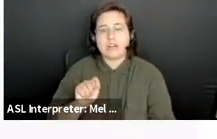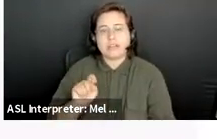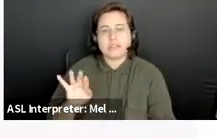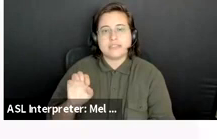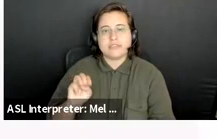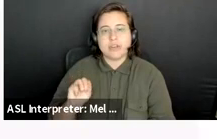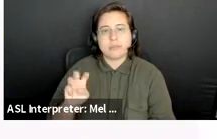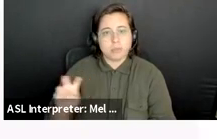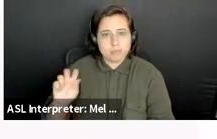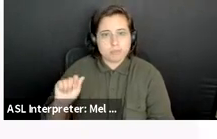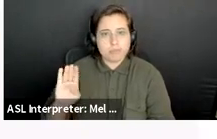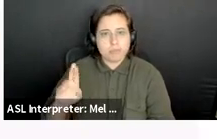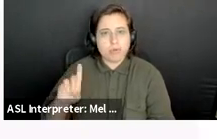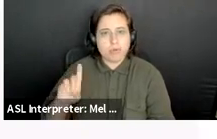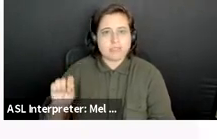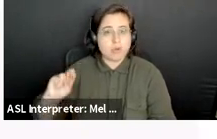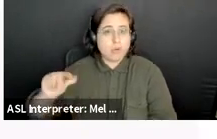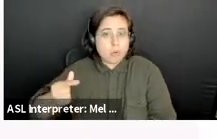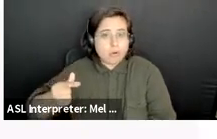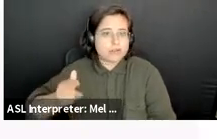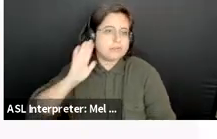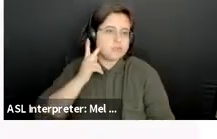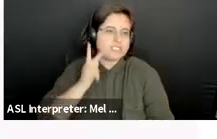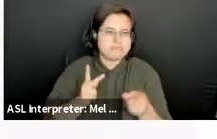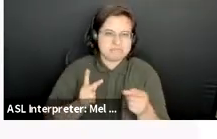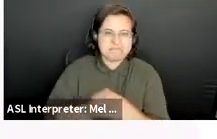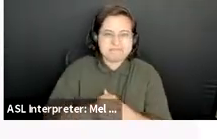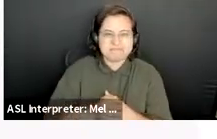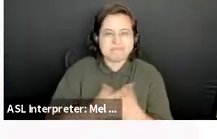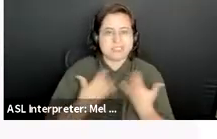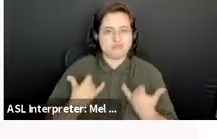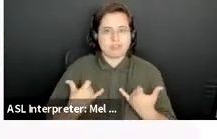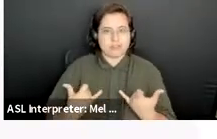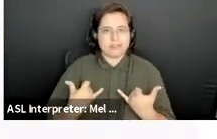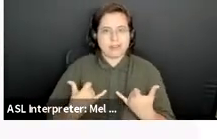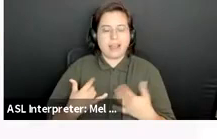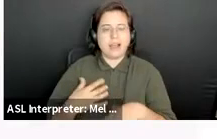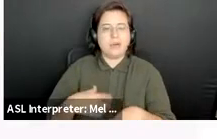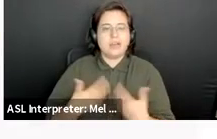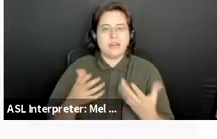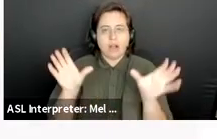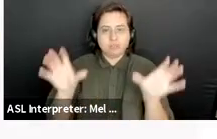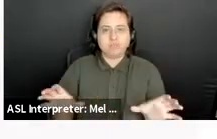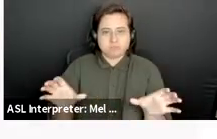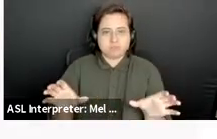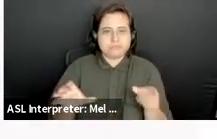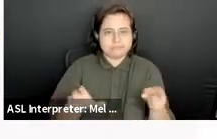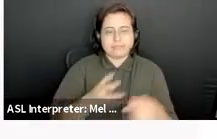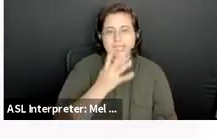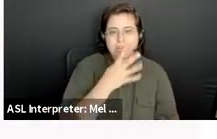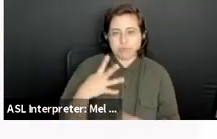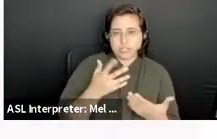www.artistsfromabroad.org, this is what you'll see. And it's really split currently into two major sections, the immigration procedures and